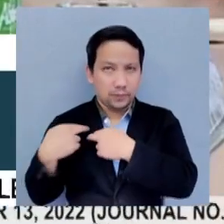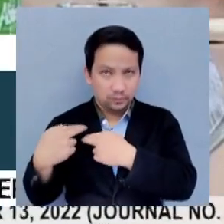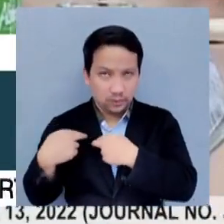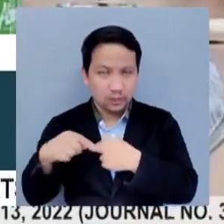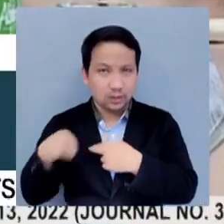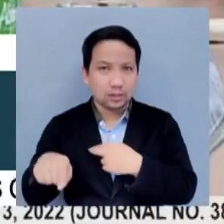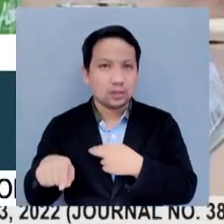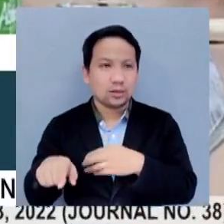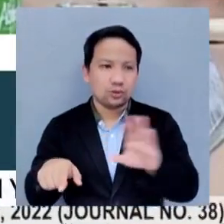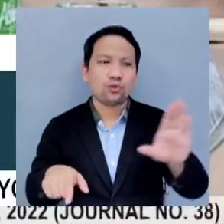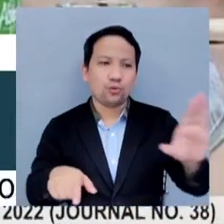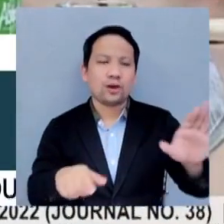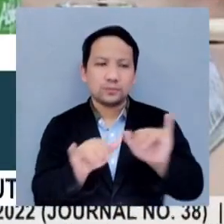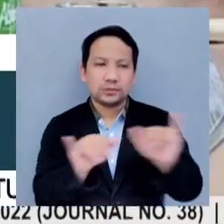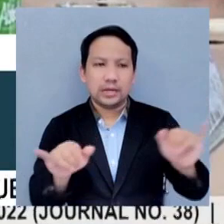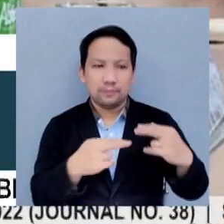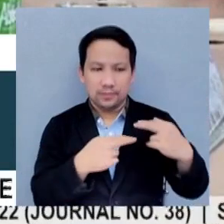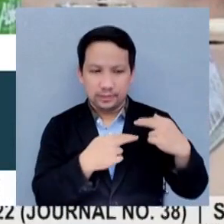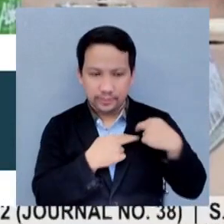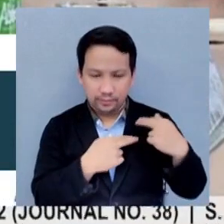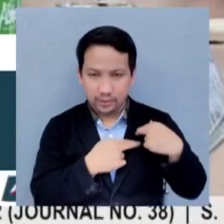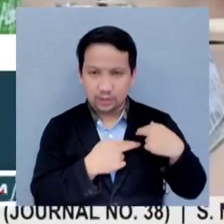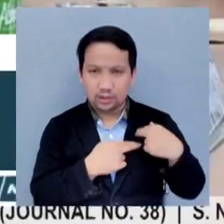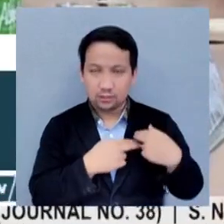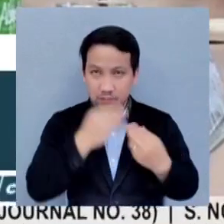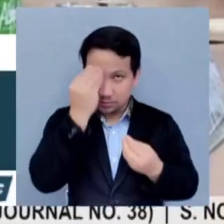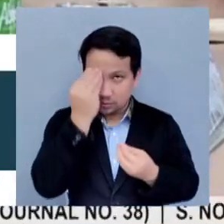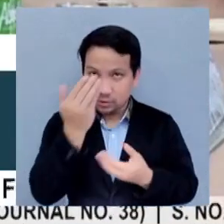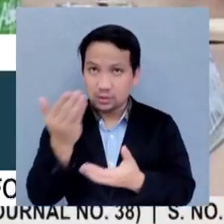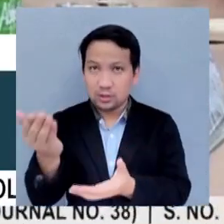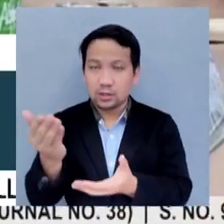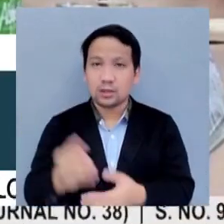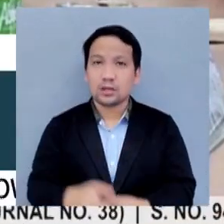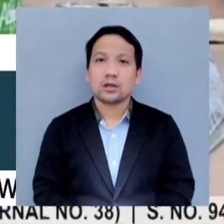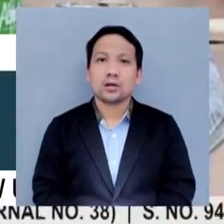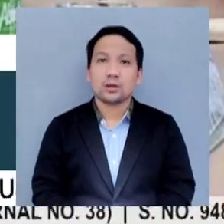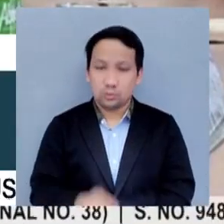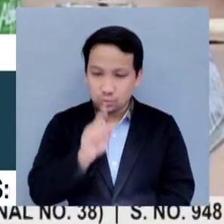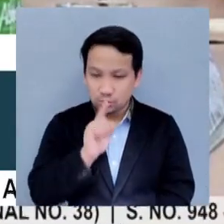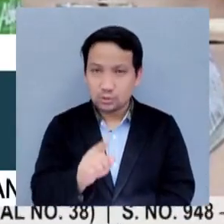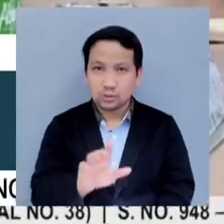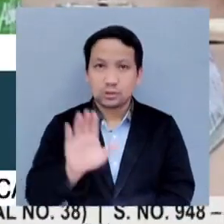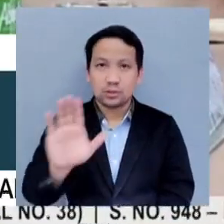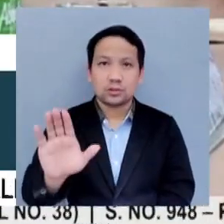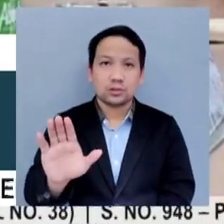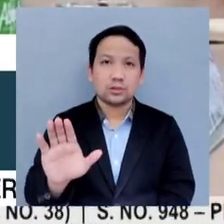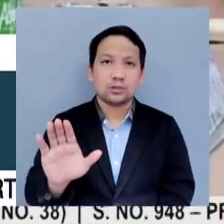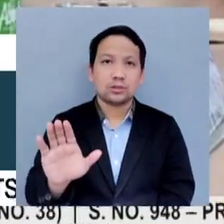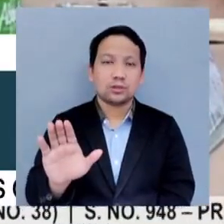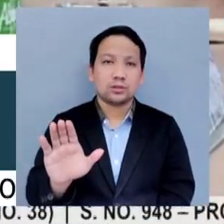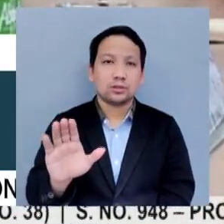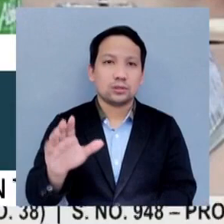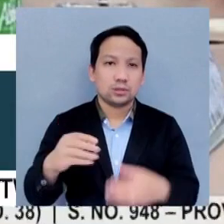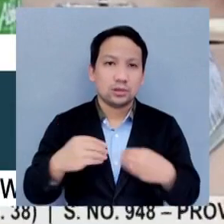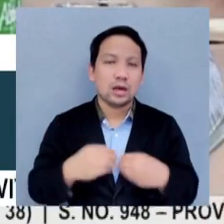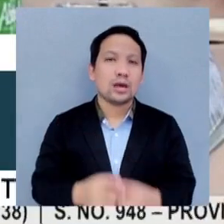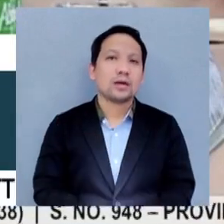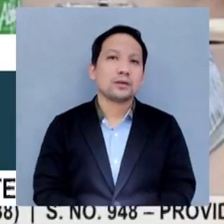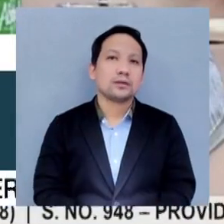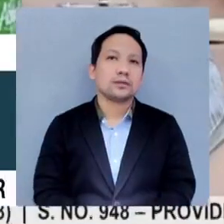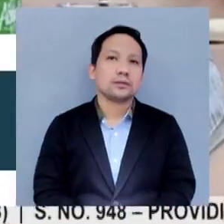moral obligation na maparating yung message clearly doon sa intended recipient, di ba?